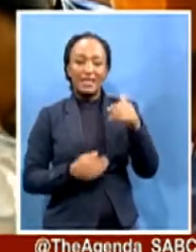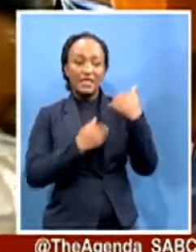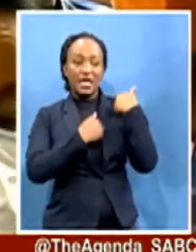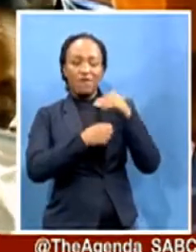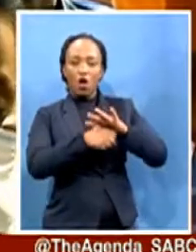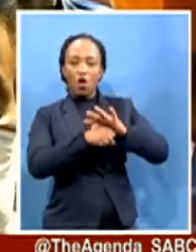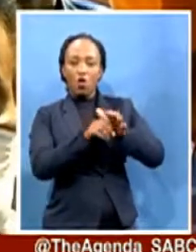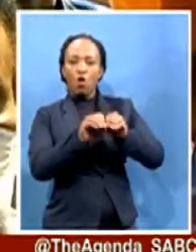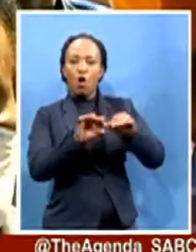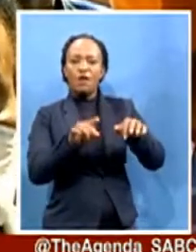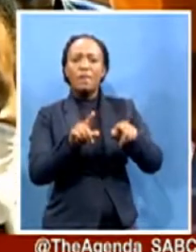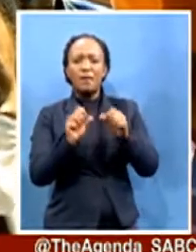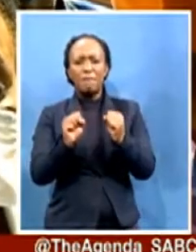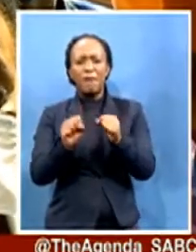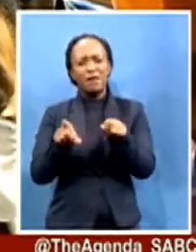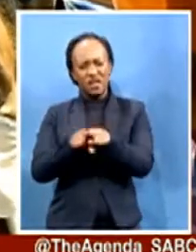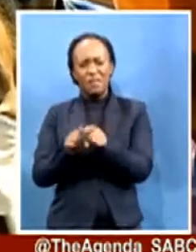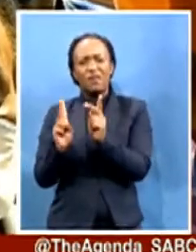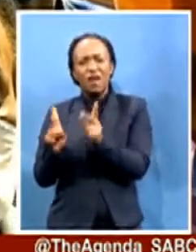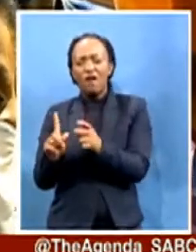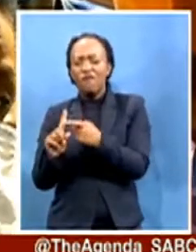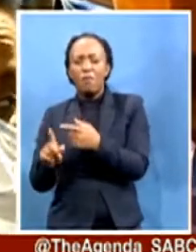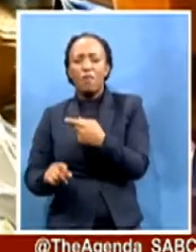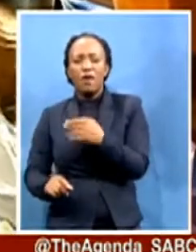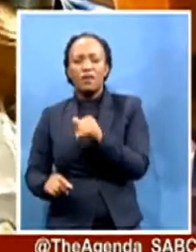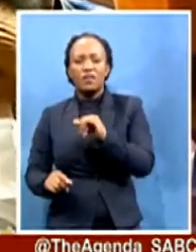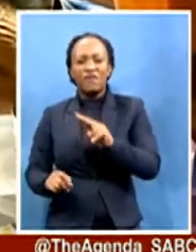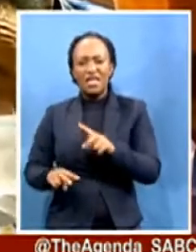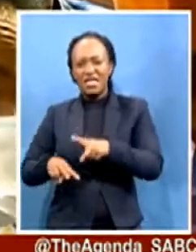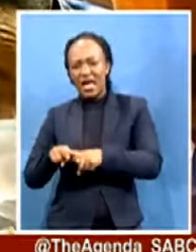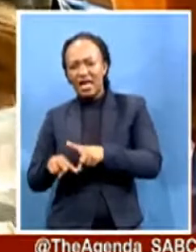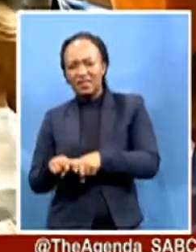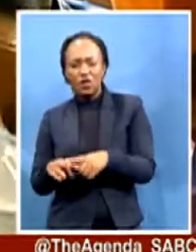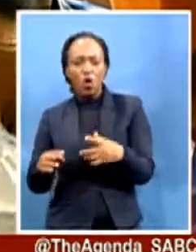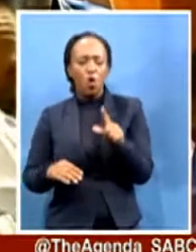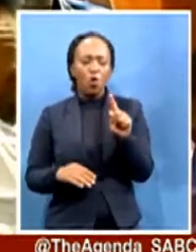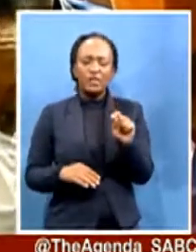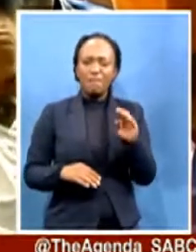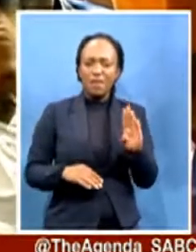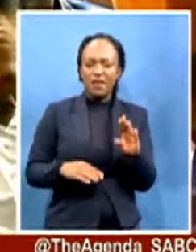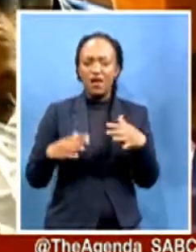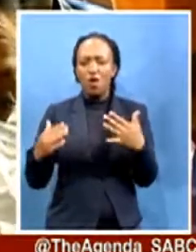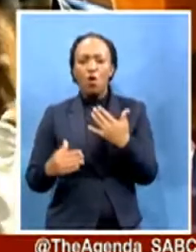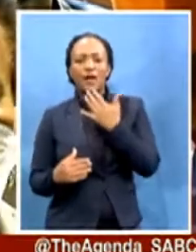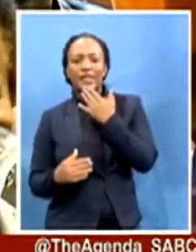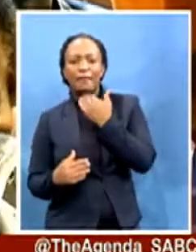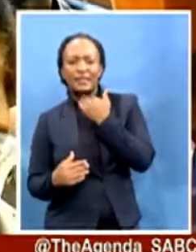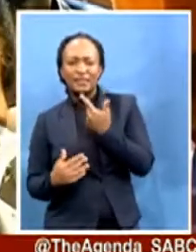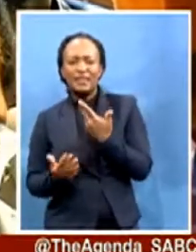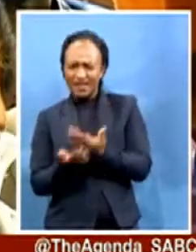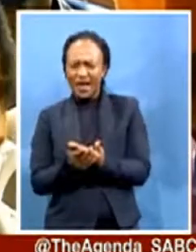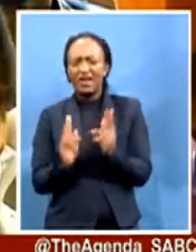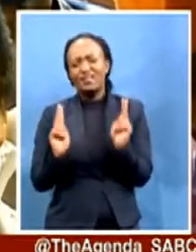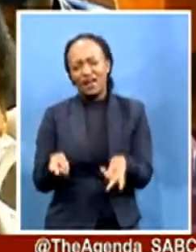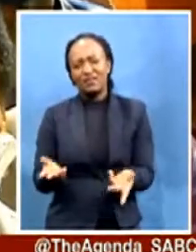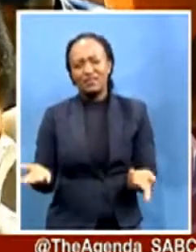or TB or diabetes and so on, we still haven't done what we needed to do. So we need to now see how we integrate all